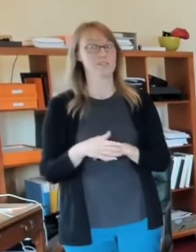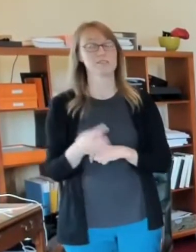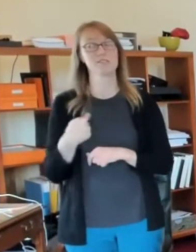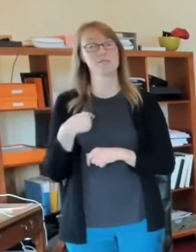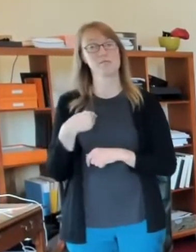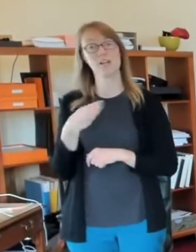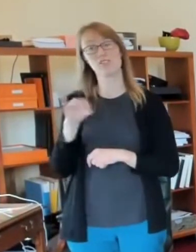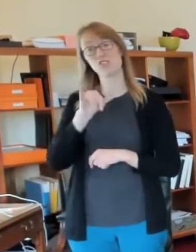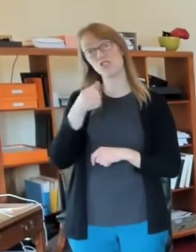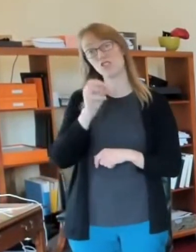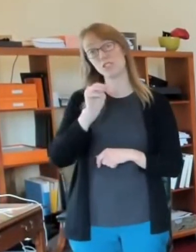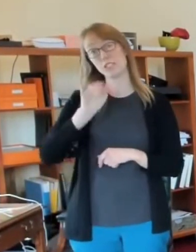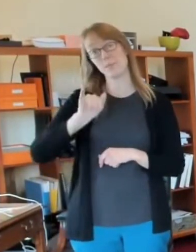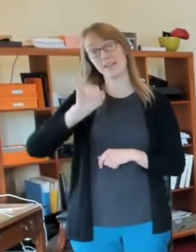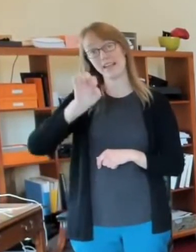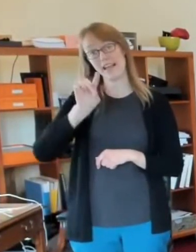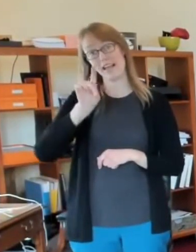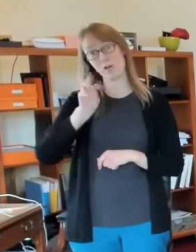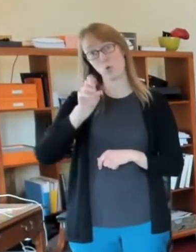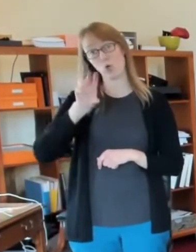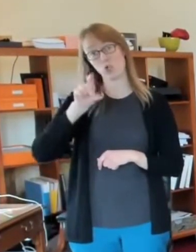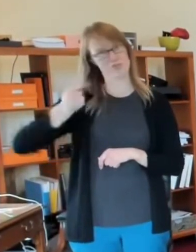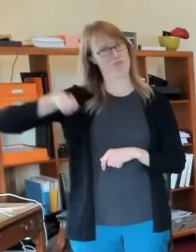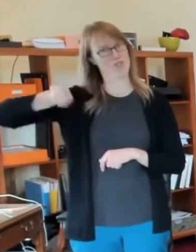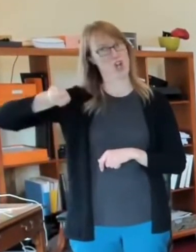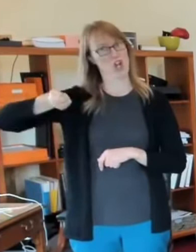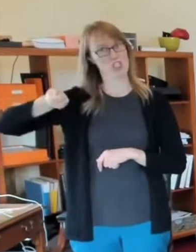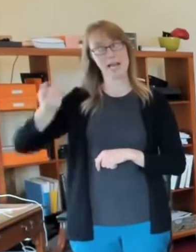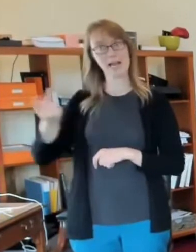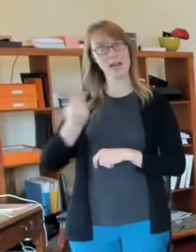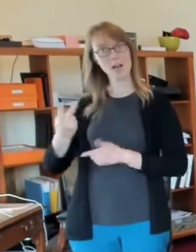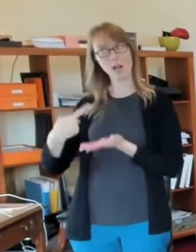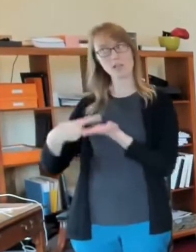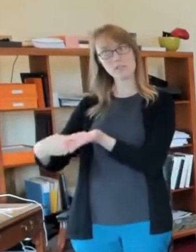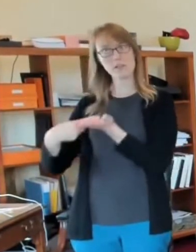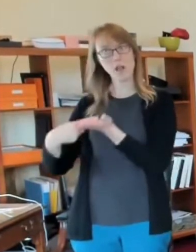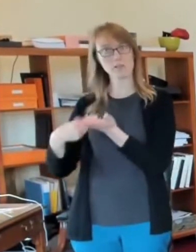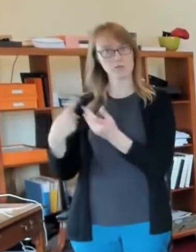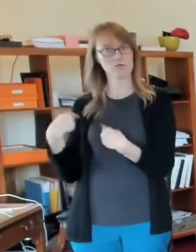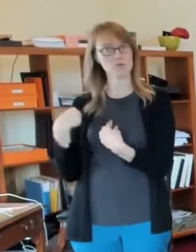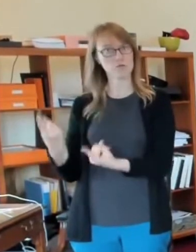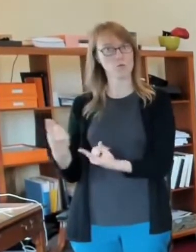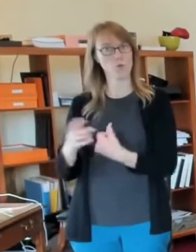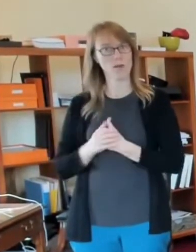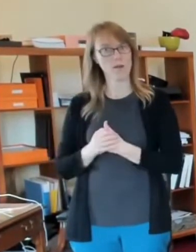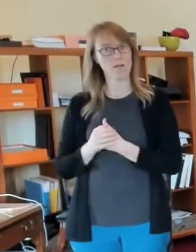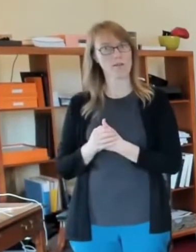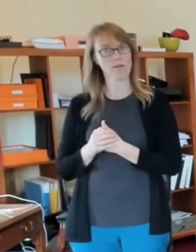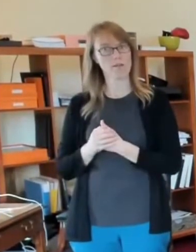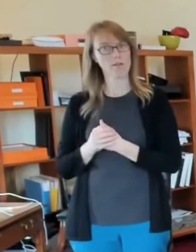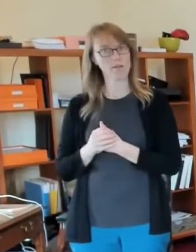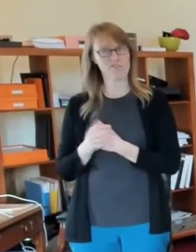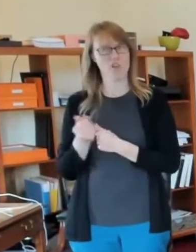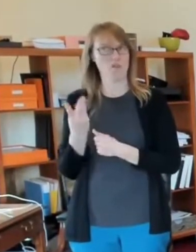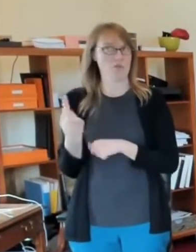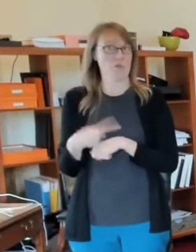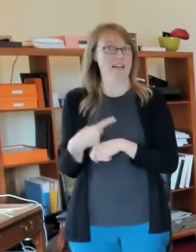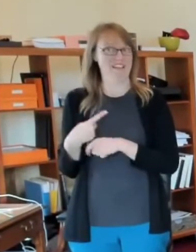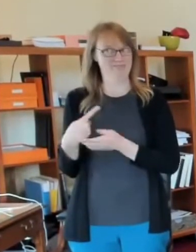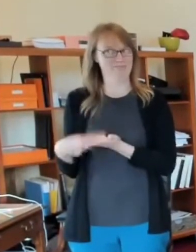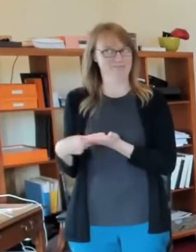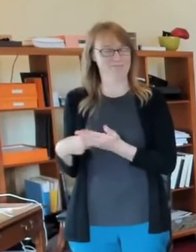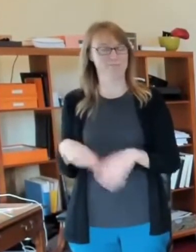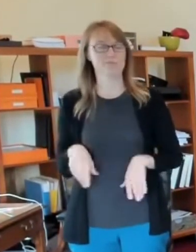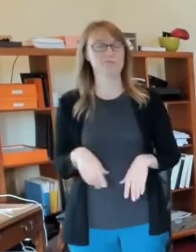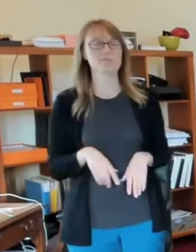have been talking about this for the last couple of days. There's a couple of things to point out here. One, we work, and our police